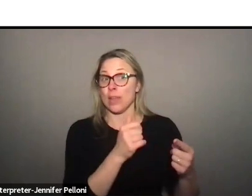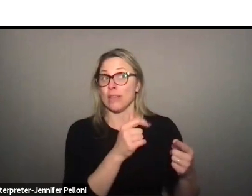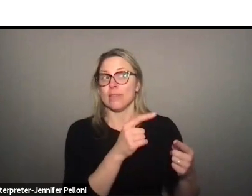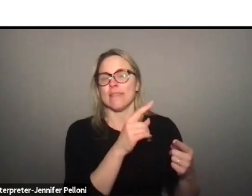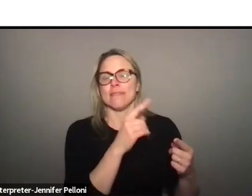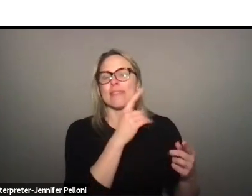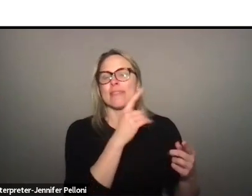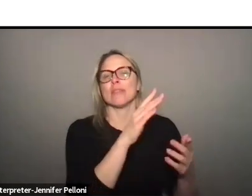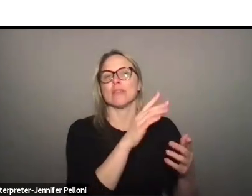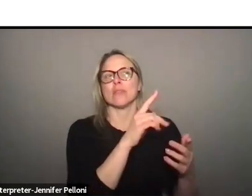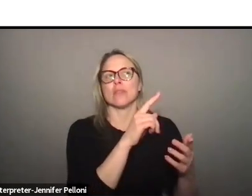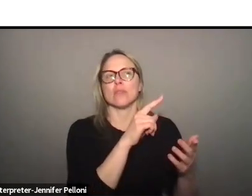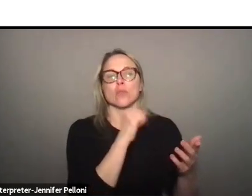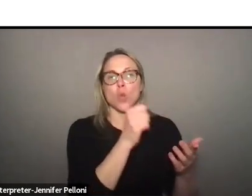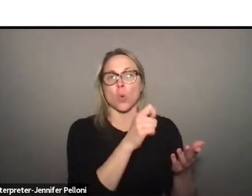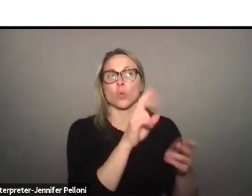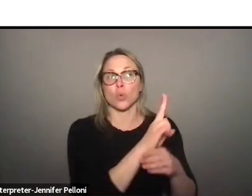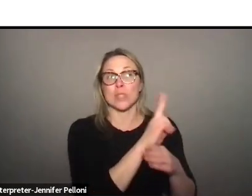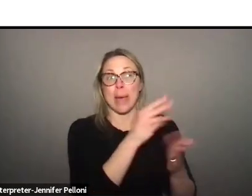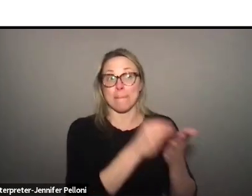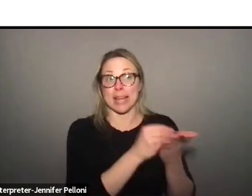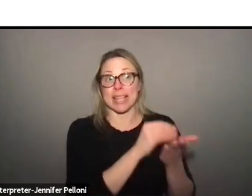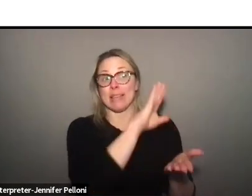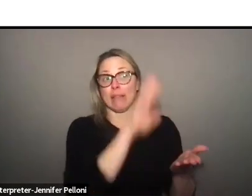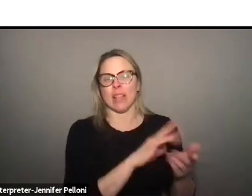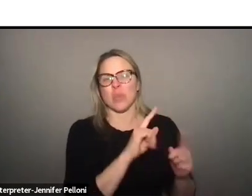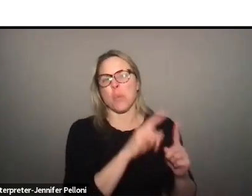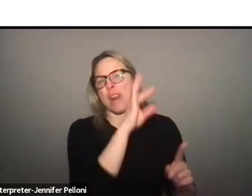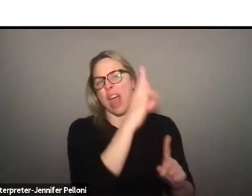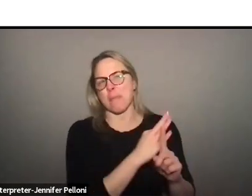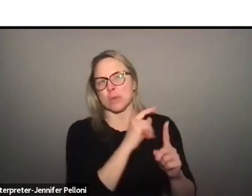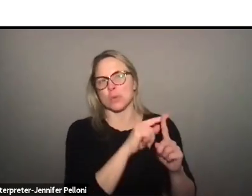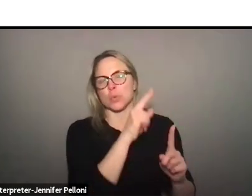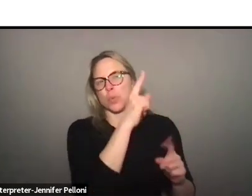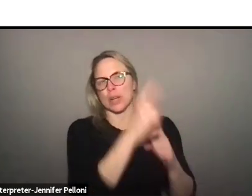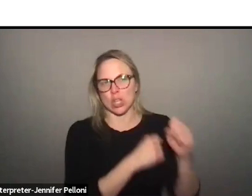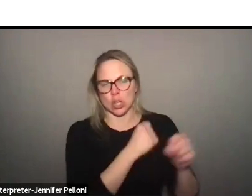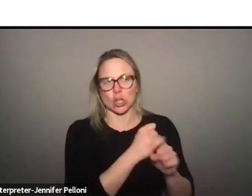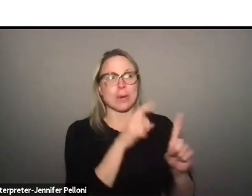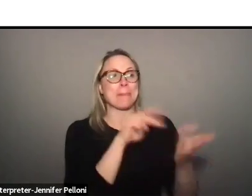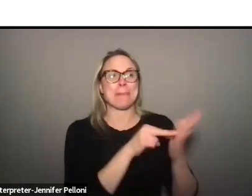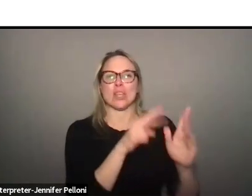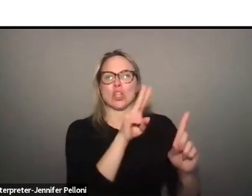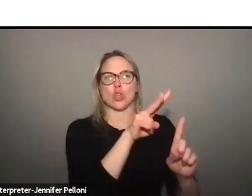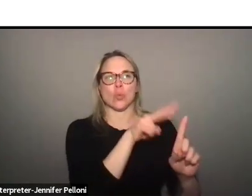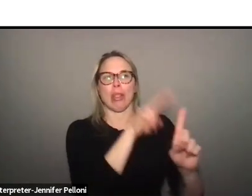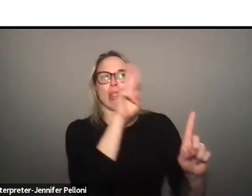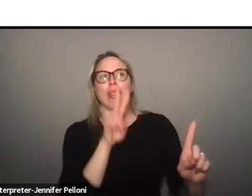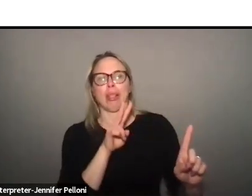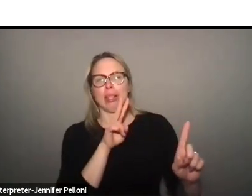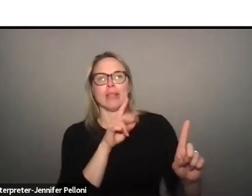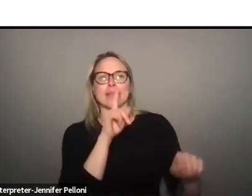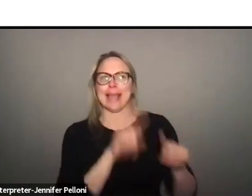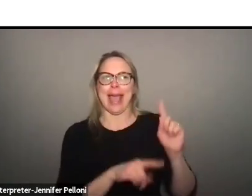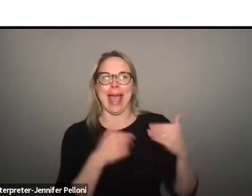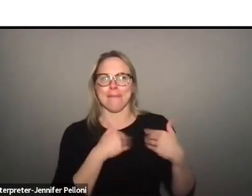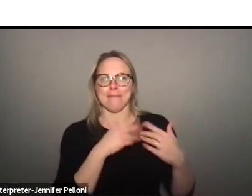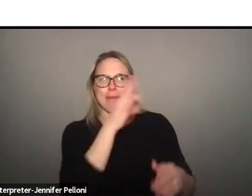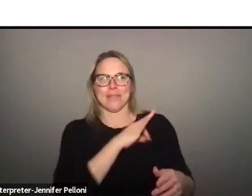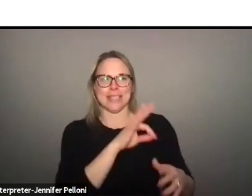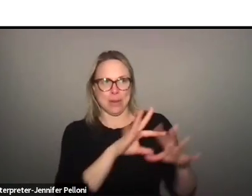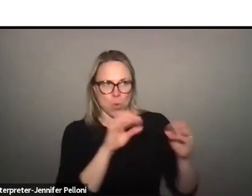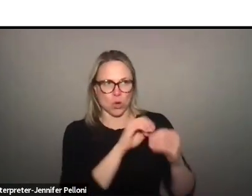whatever reason, Social Security would disenroll the person and they would have to reapply all over